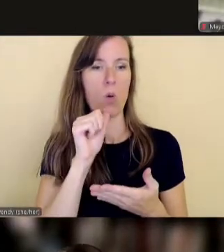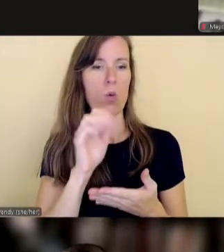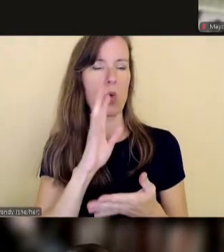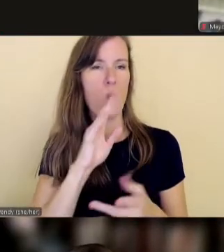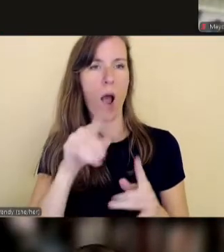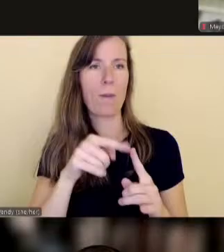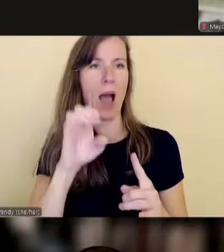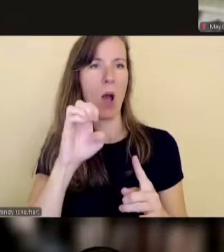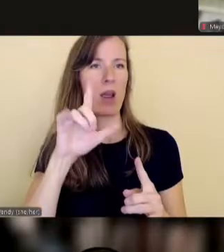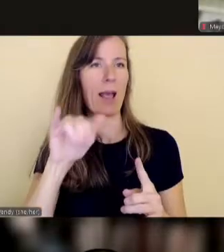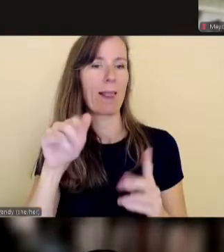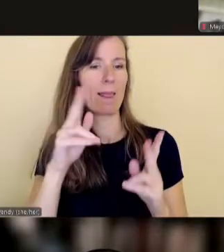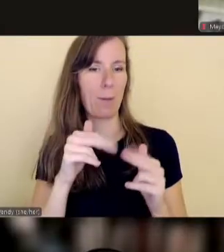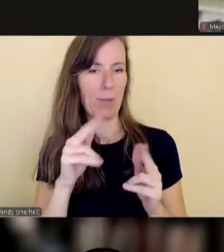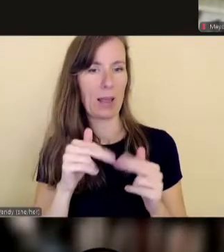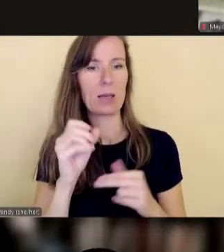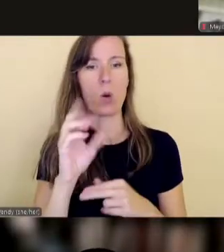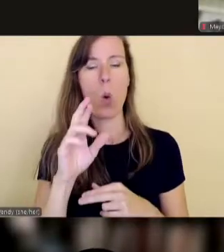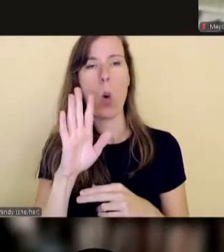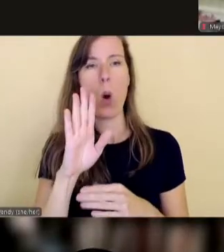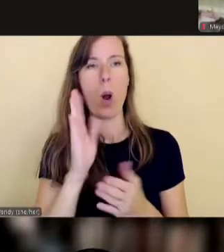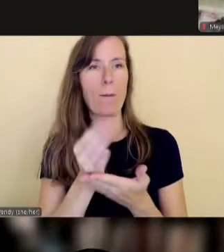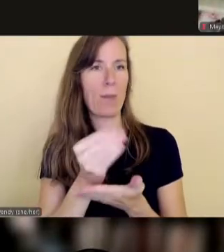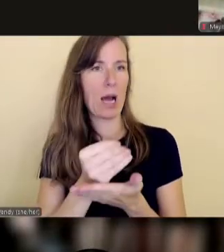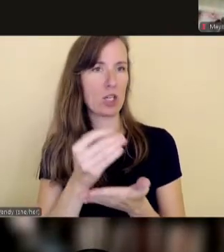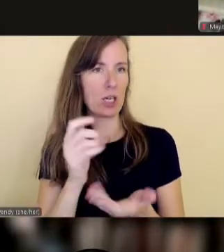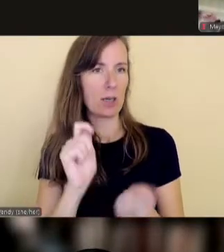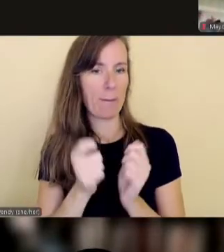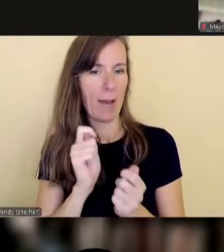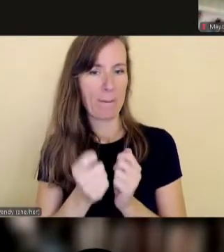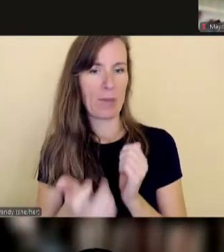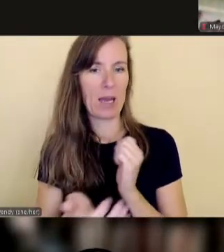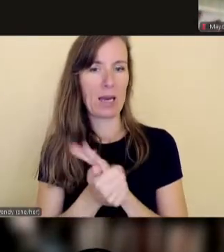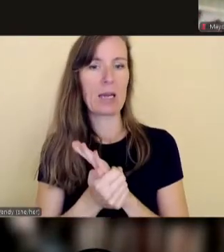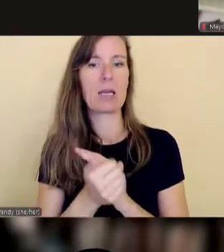Cheverly Hill, etc. Please go ahead.